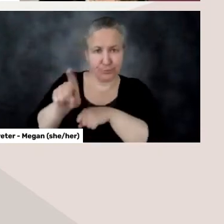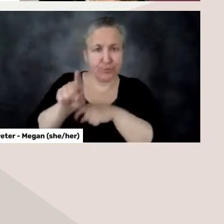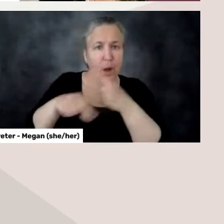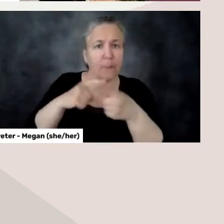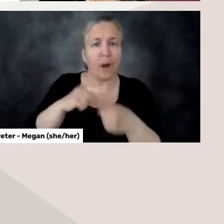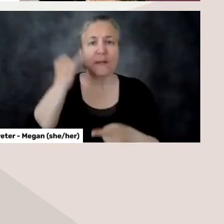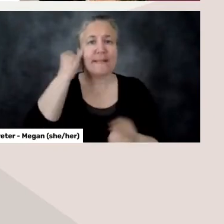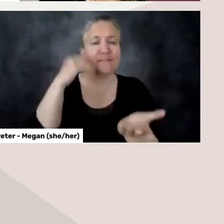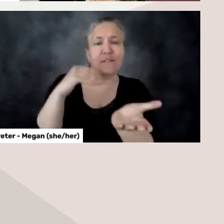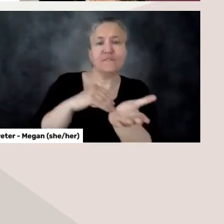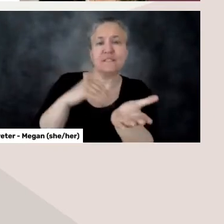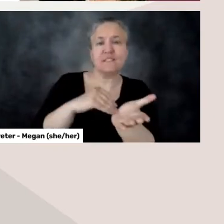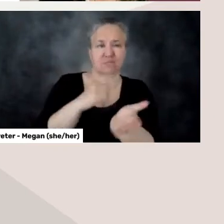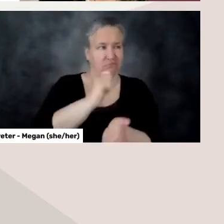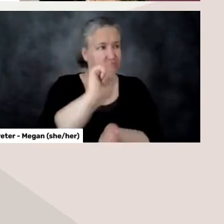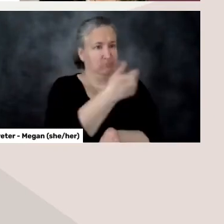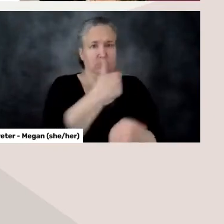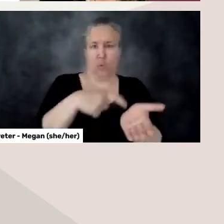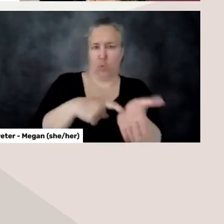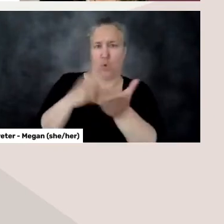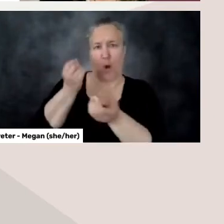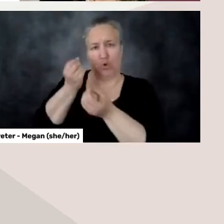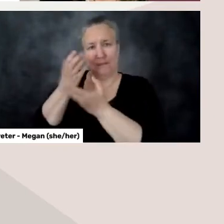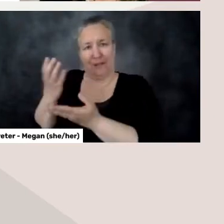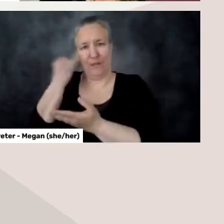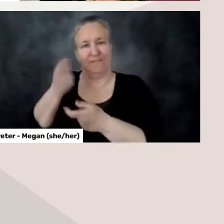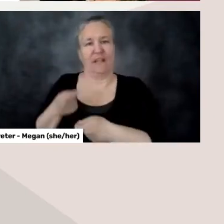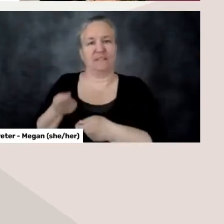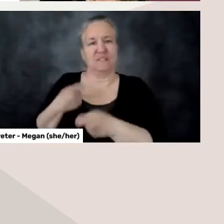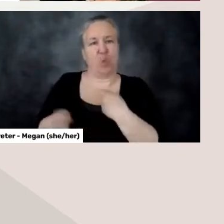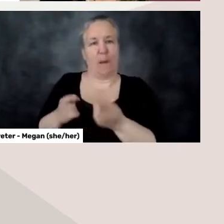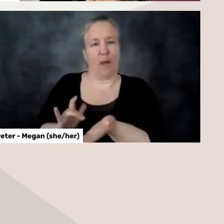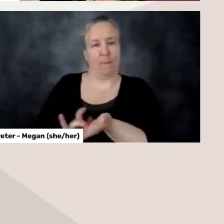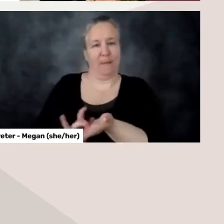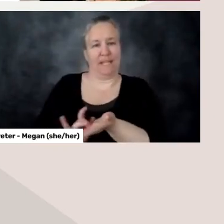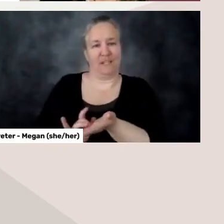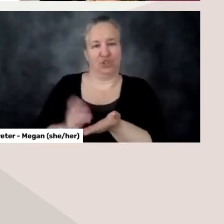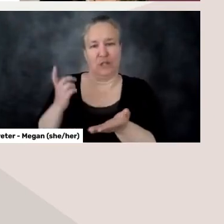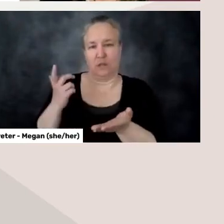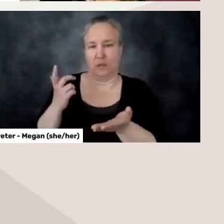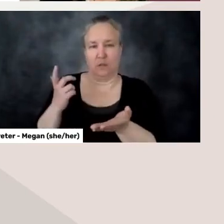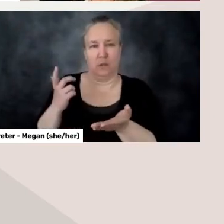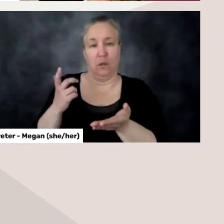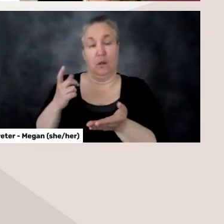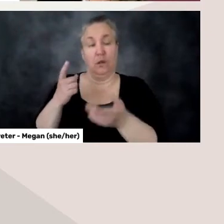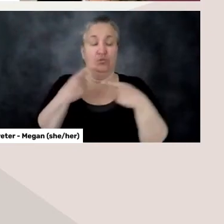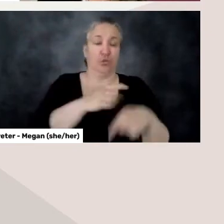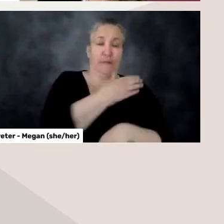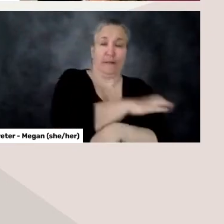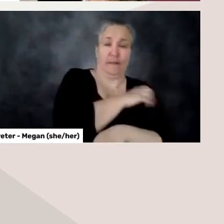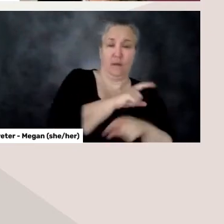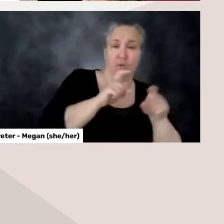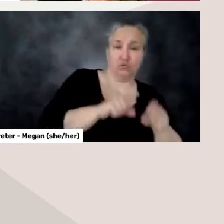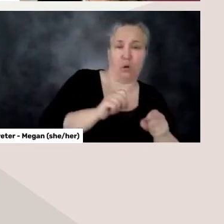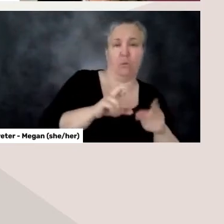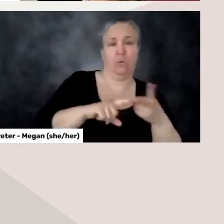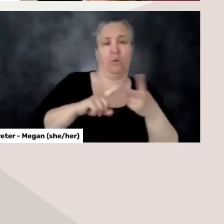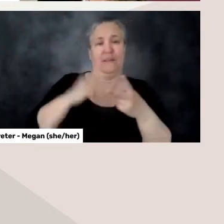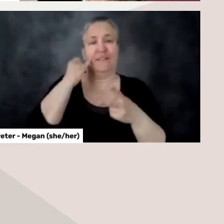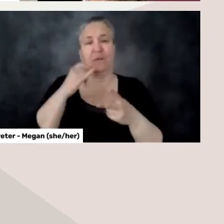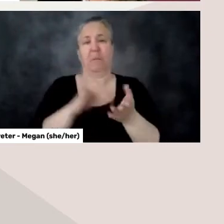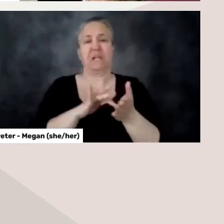whether physicians are required to tell you if they swap out a medicine, either on a clinical trial or if it's a